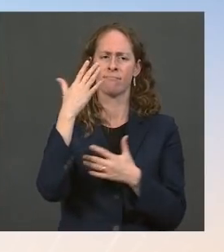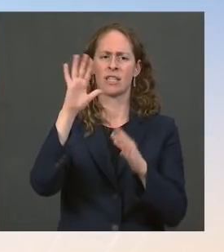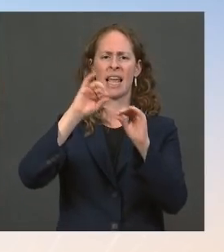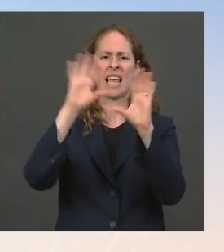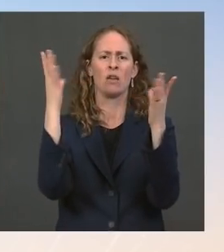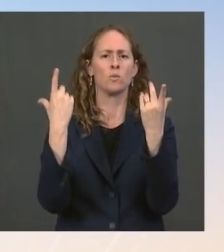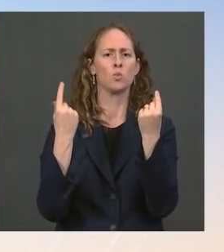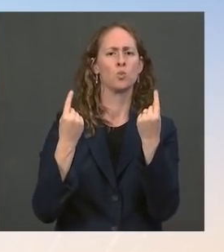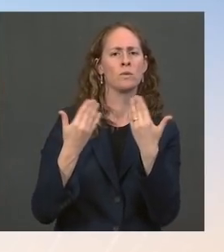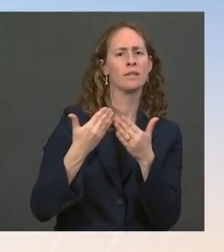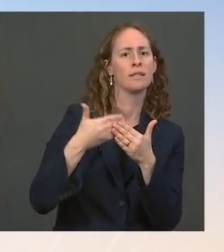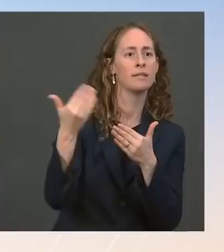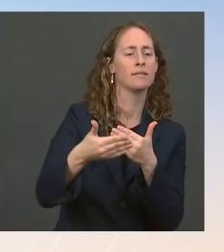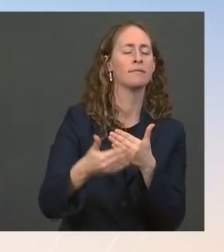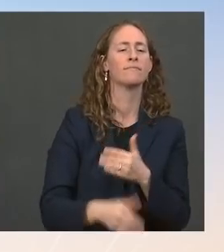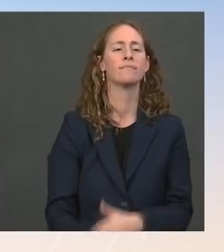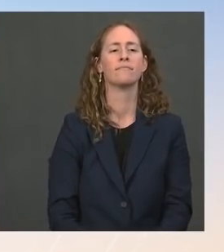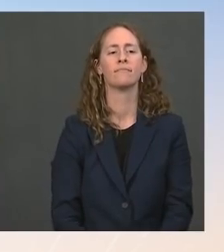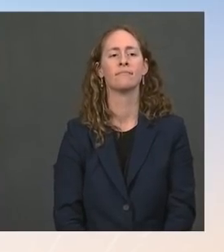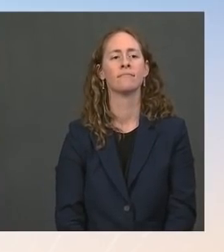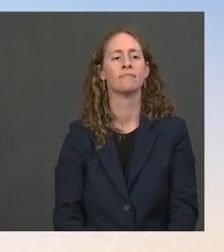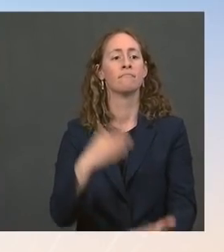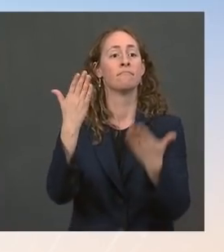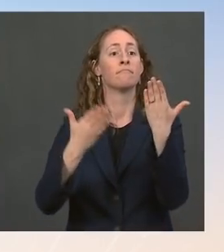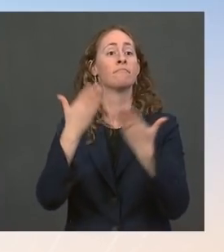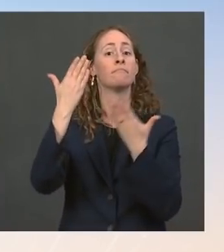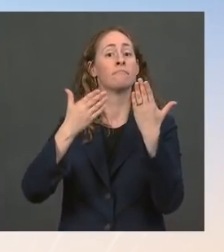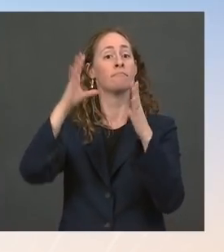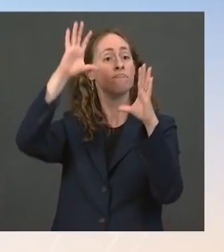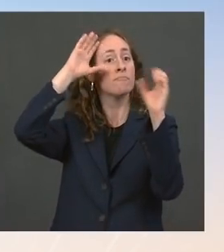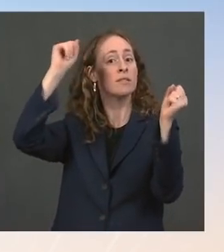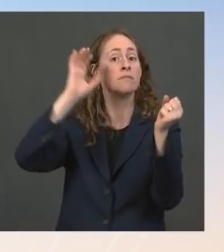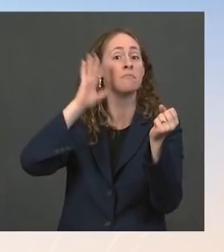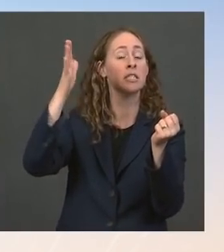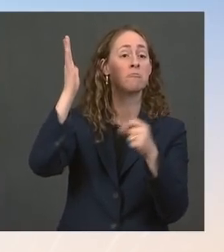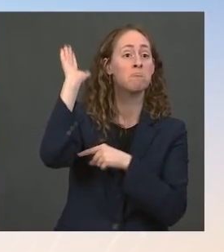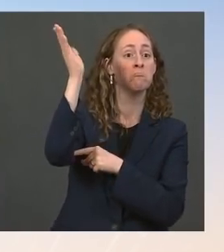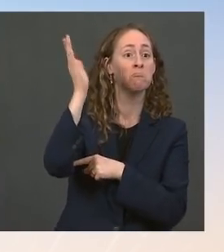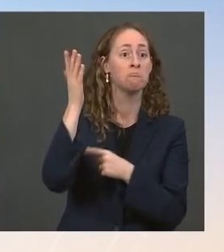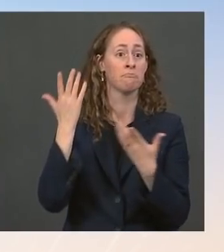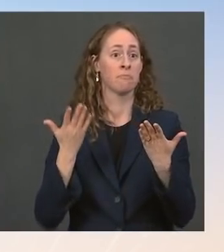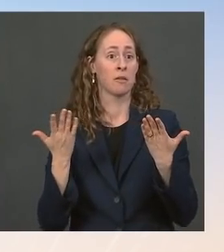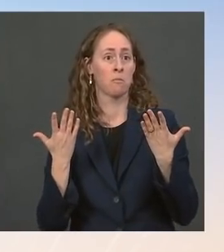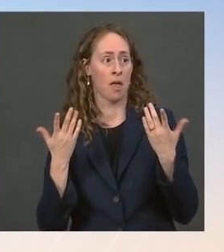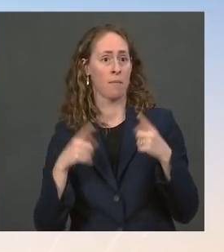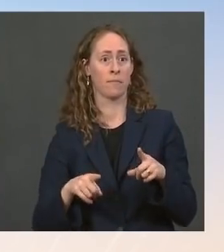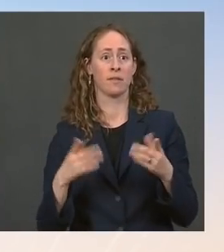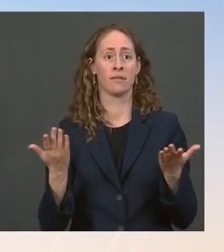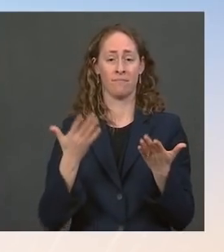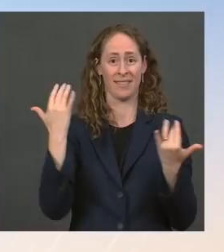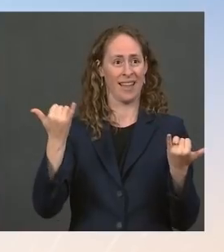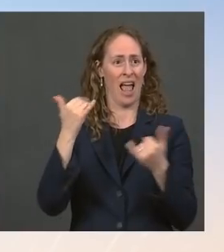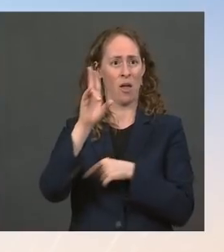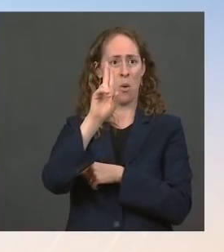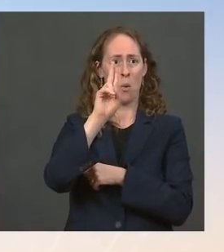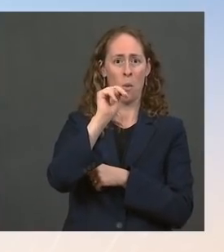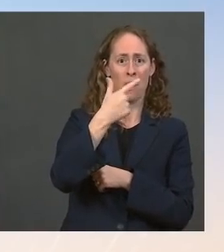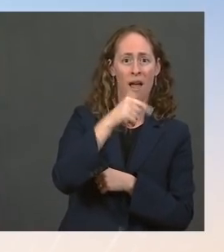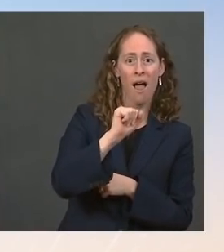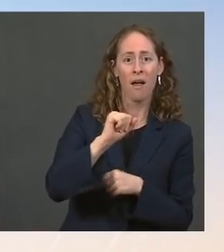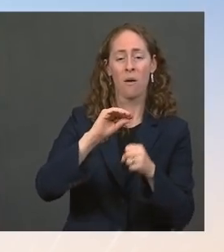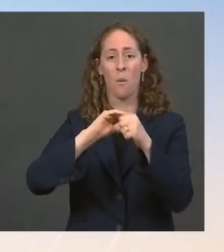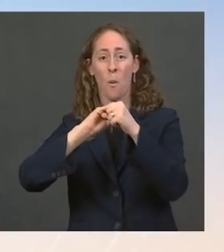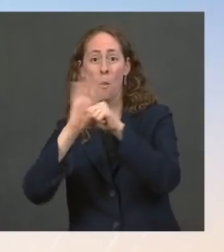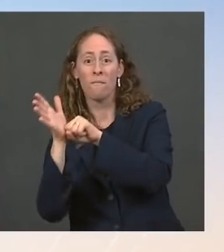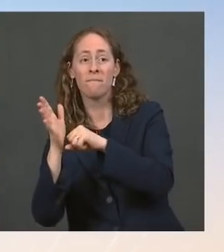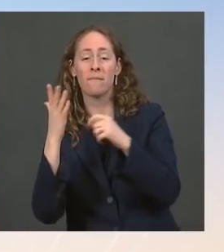And he certainly may still speak to it. Obviously, there's a lot of events happening here, including the UN General Assembly, COVID, and others, and I